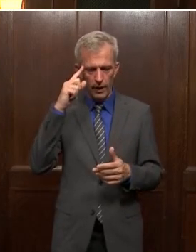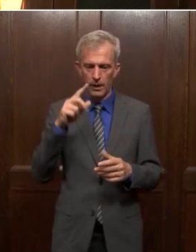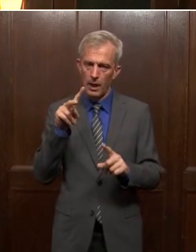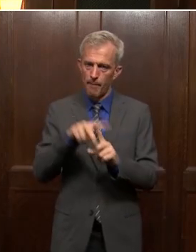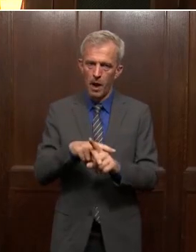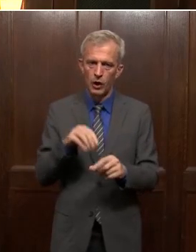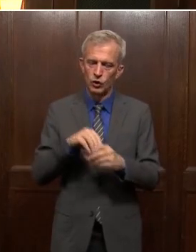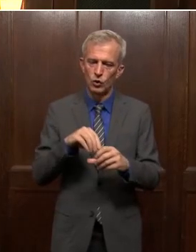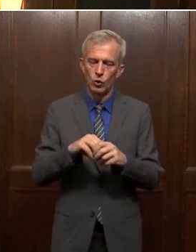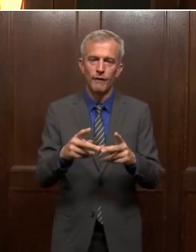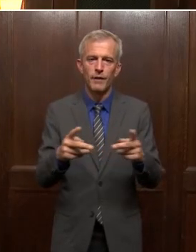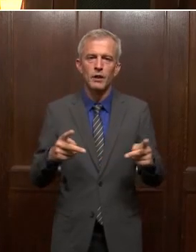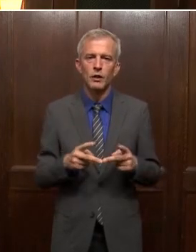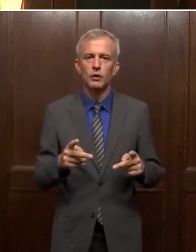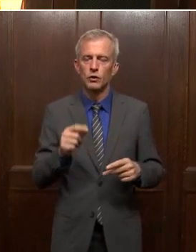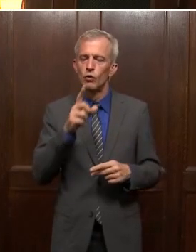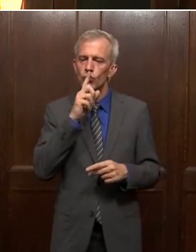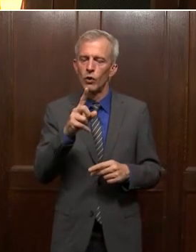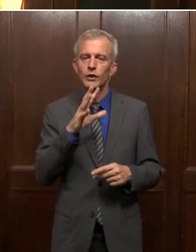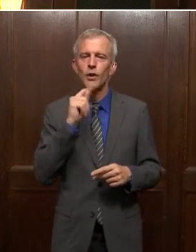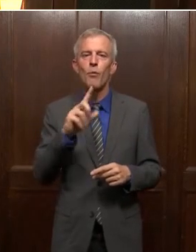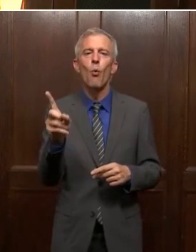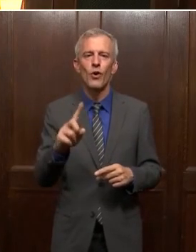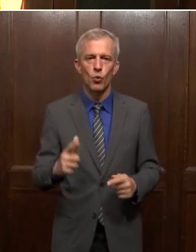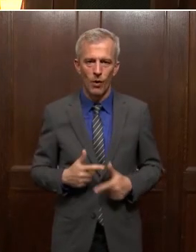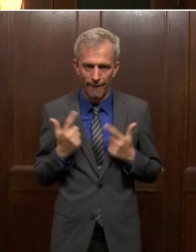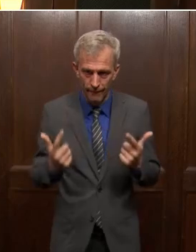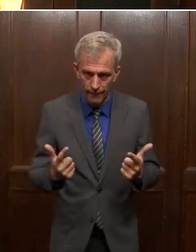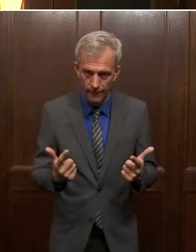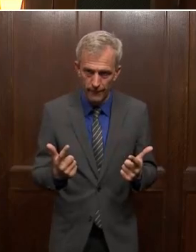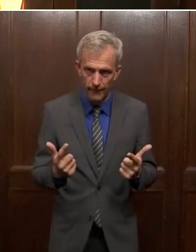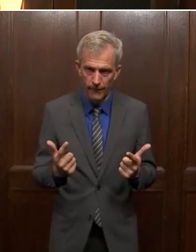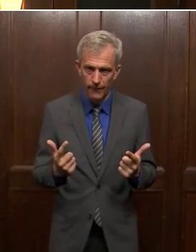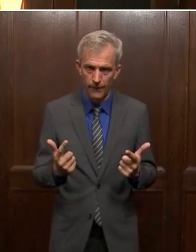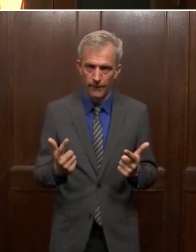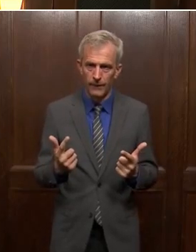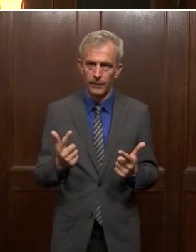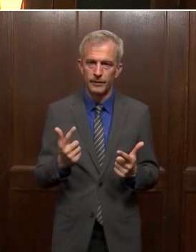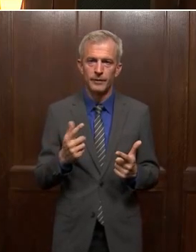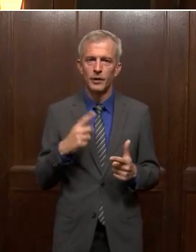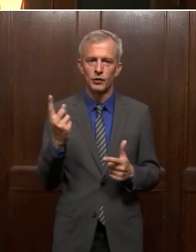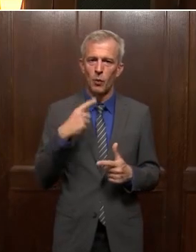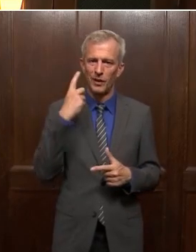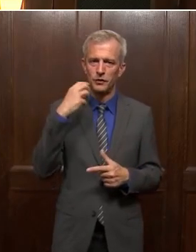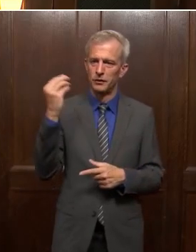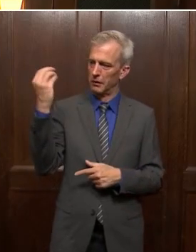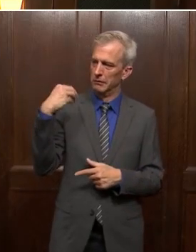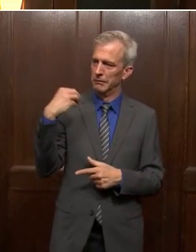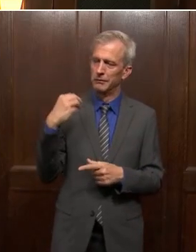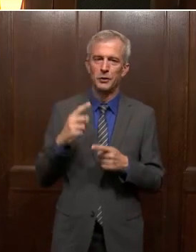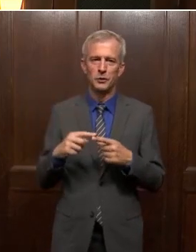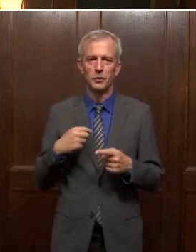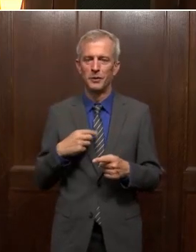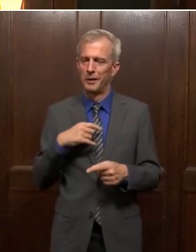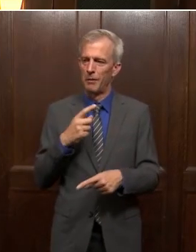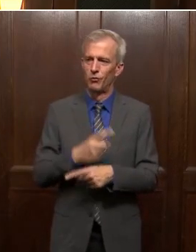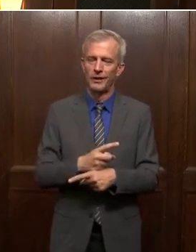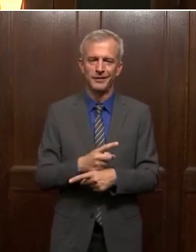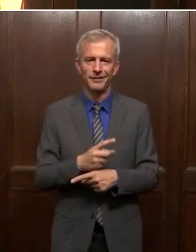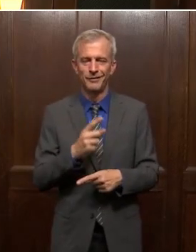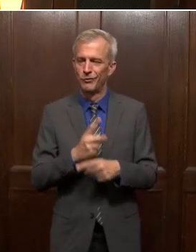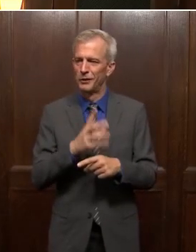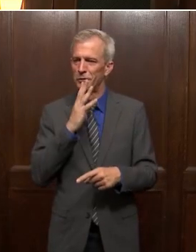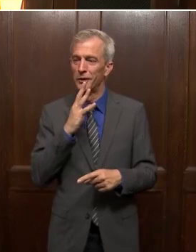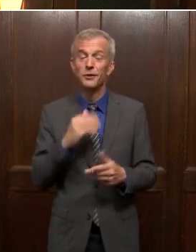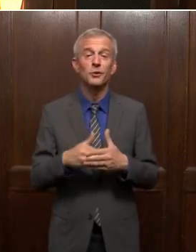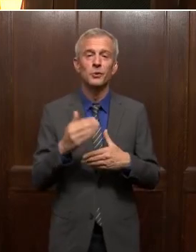storage facilities. It's to your primary residence right now. Yes, I got a nod saying yes, that's correct, from my crack staff. All right,